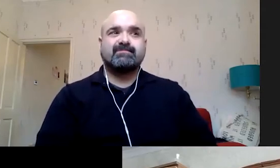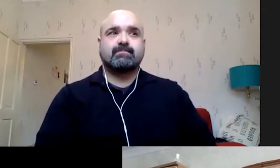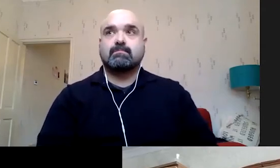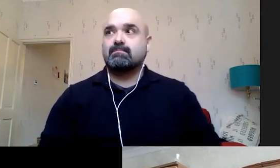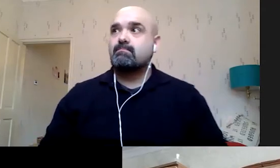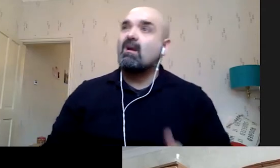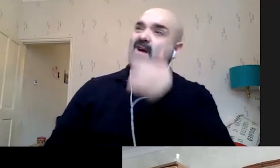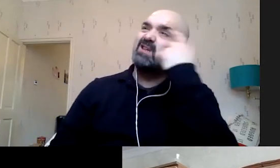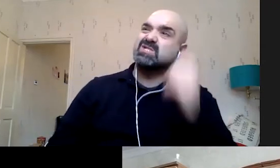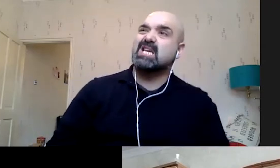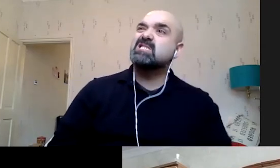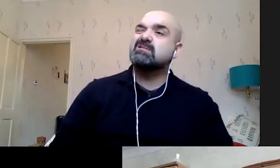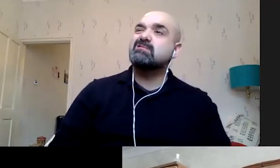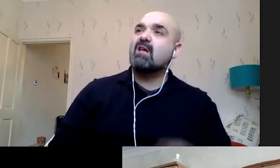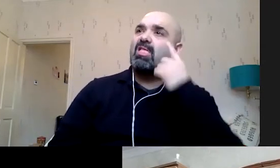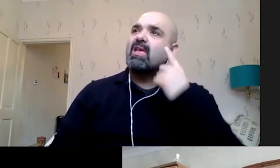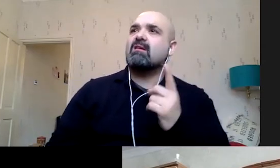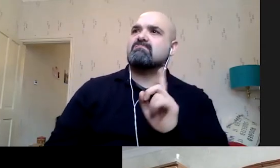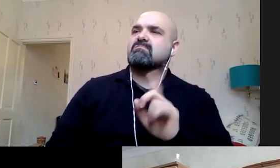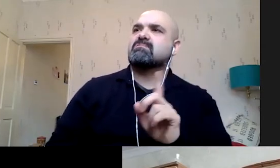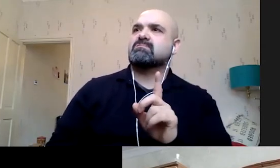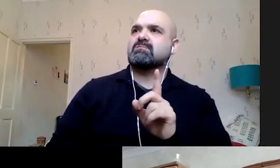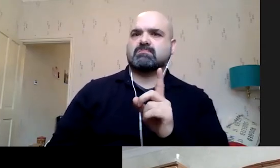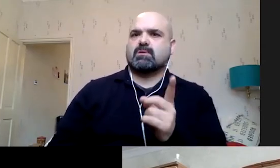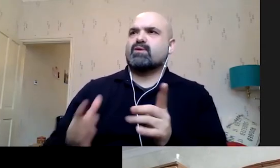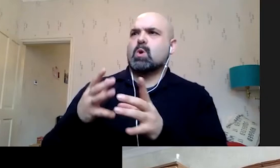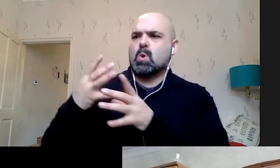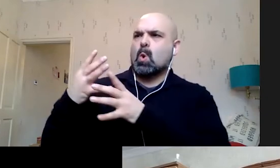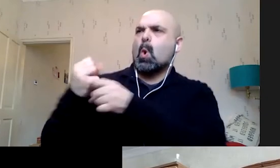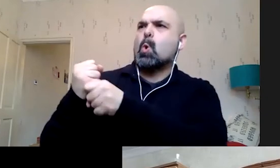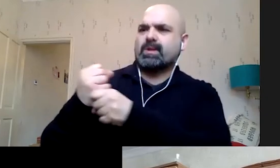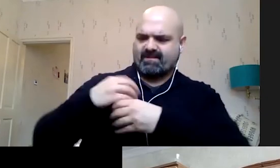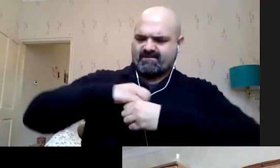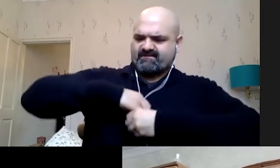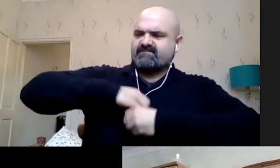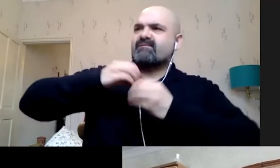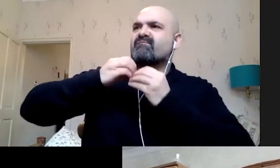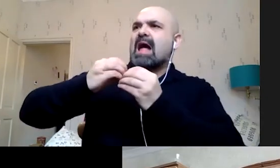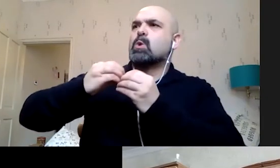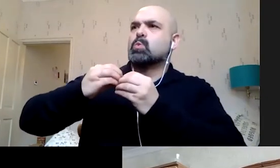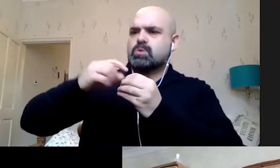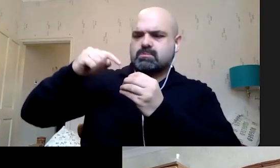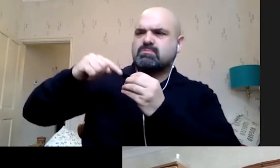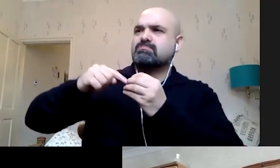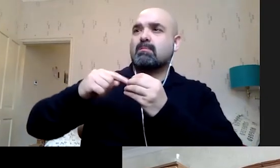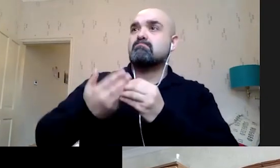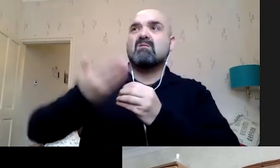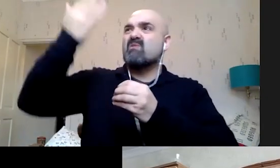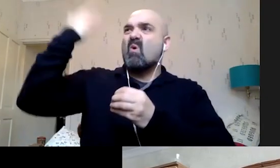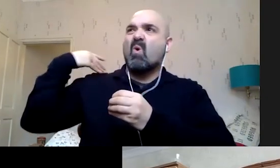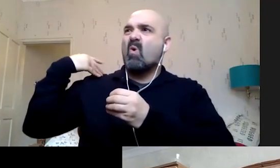I understand. I think it's about, like I was saying, holding on to these values that are obviously no longer accepted, but